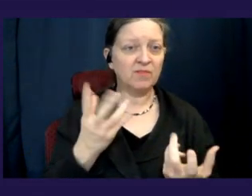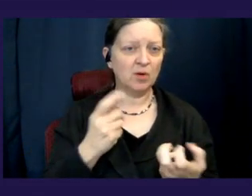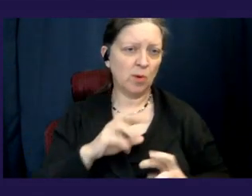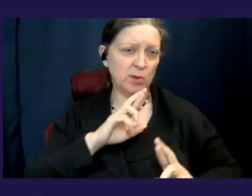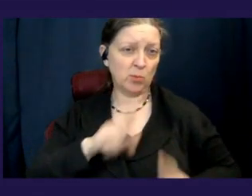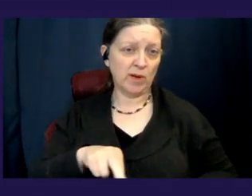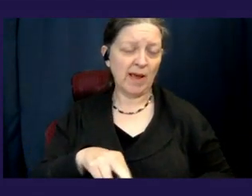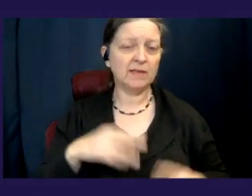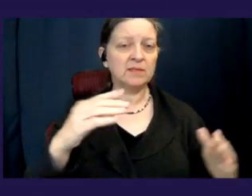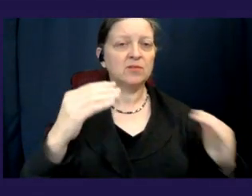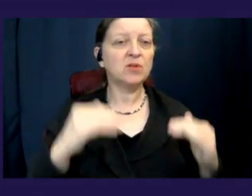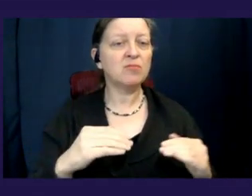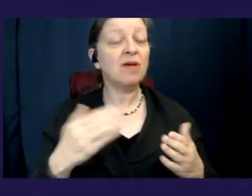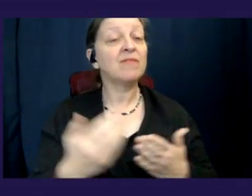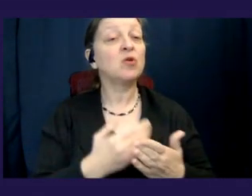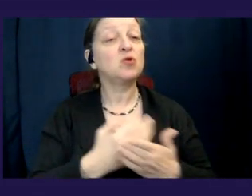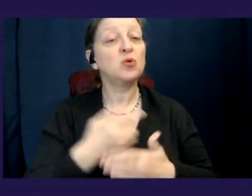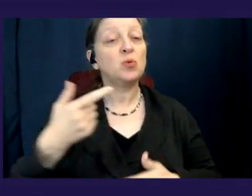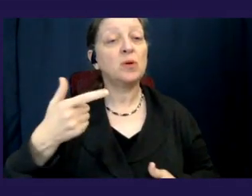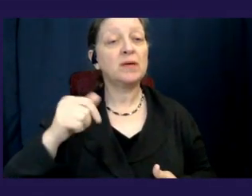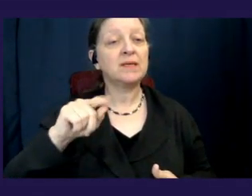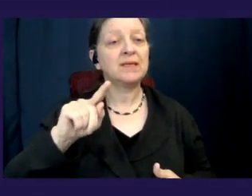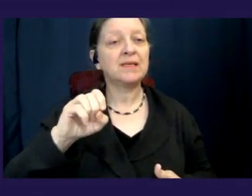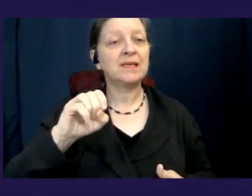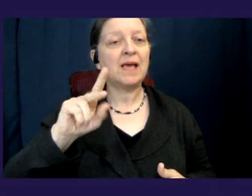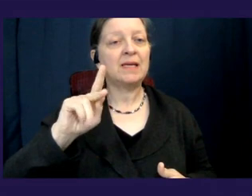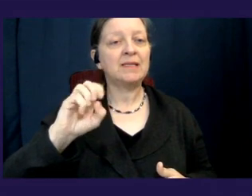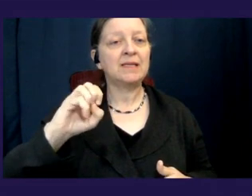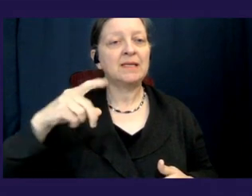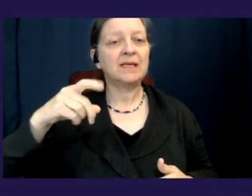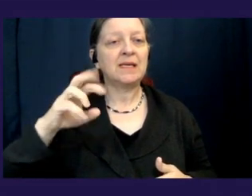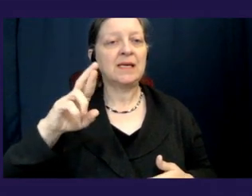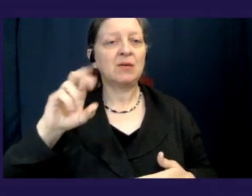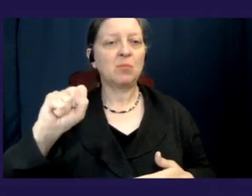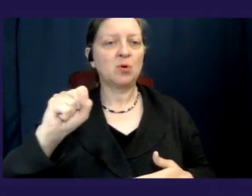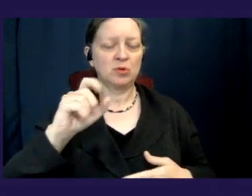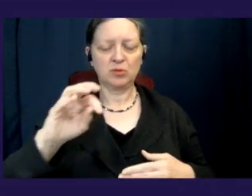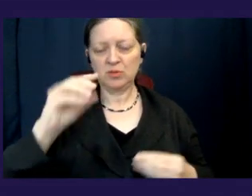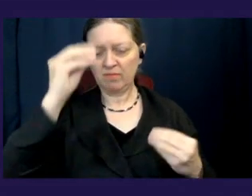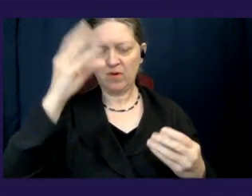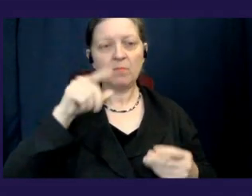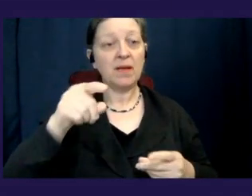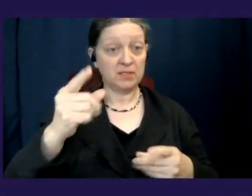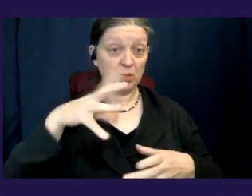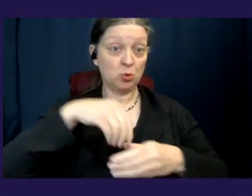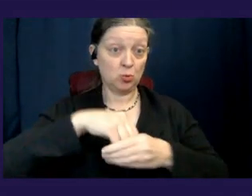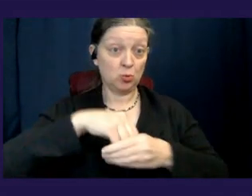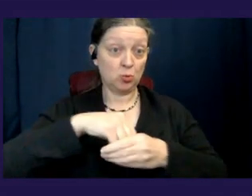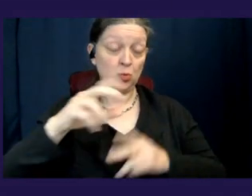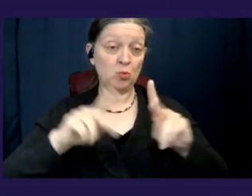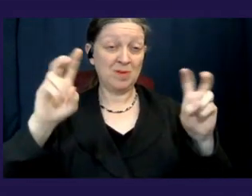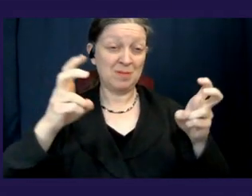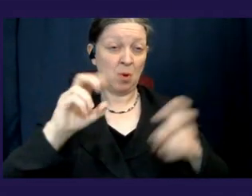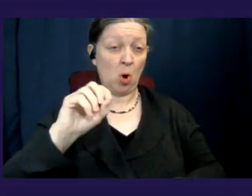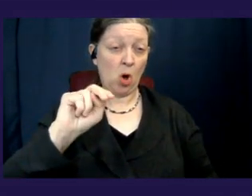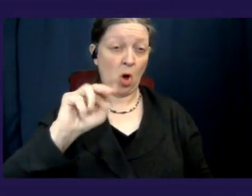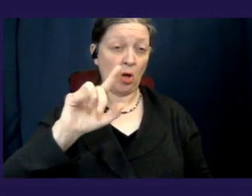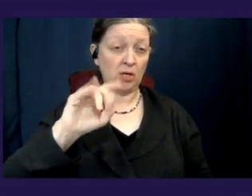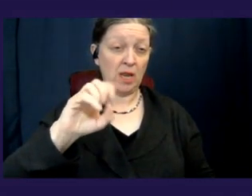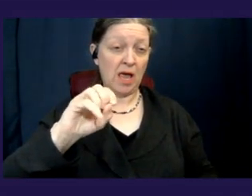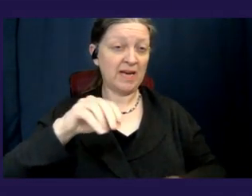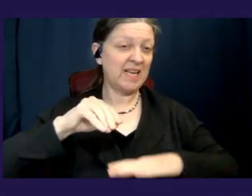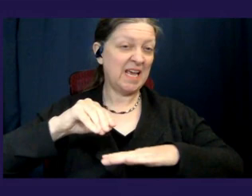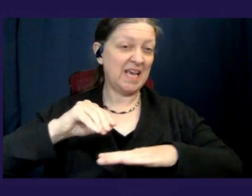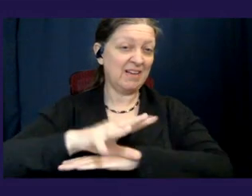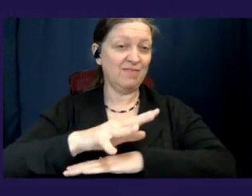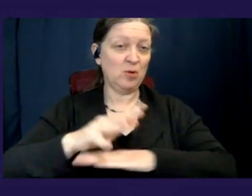new gatekeepers of information, including a whole group of online influencers who have different kinds of motivations and who are where people turn